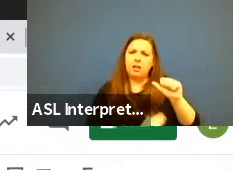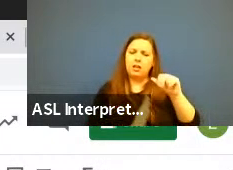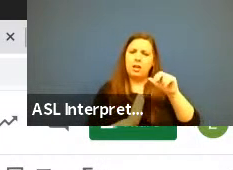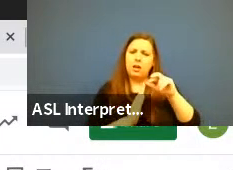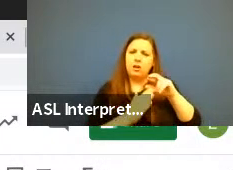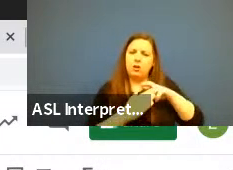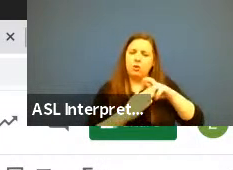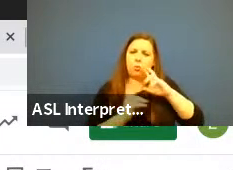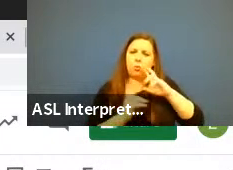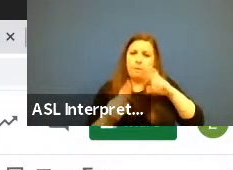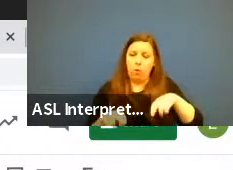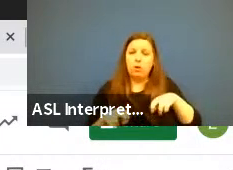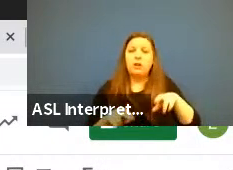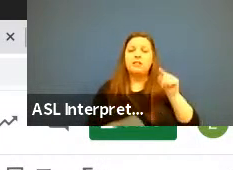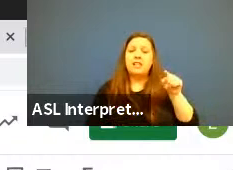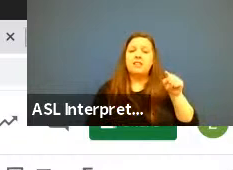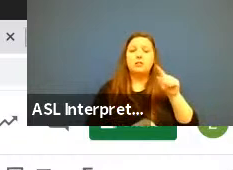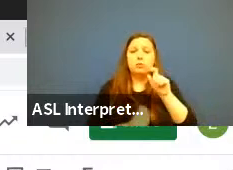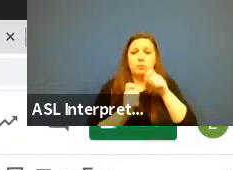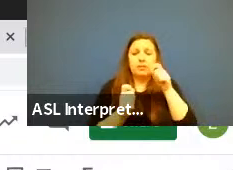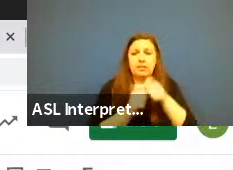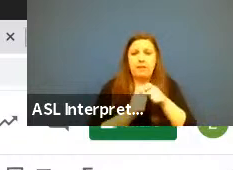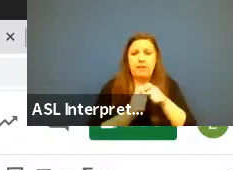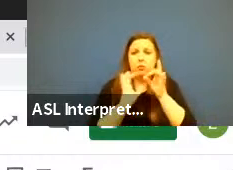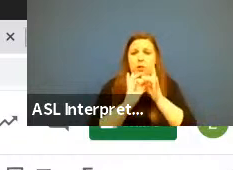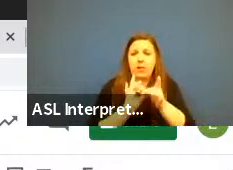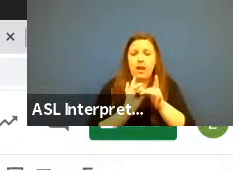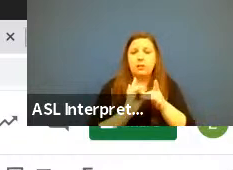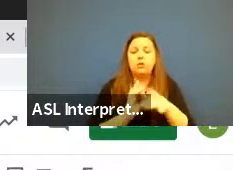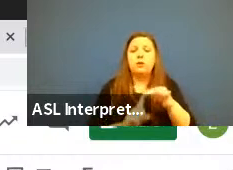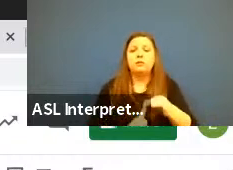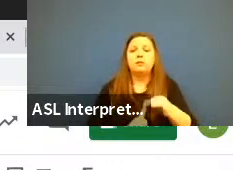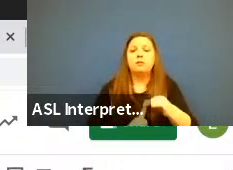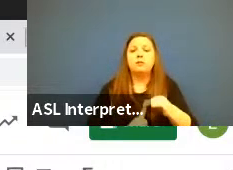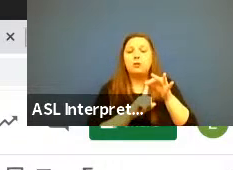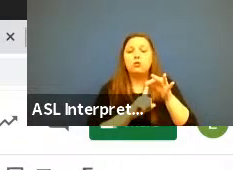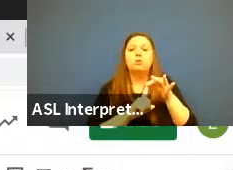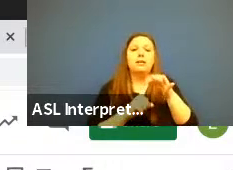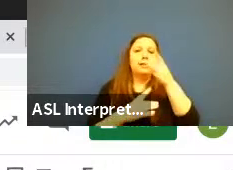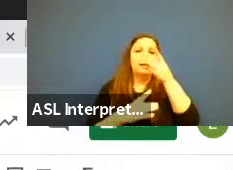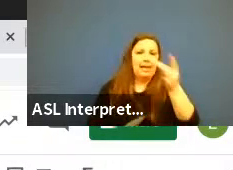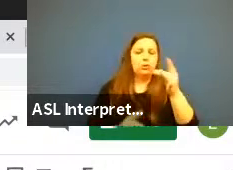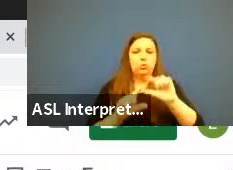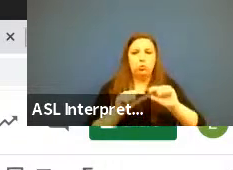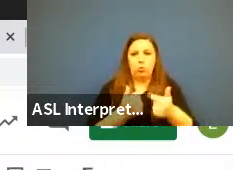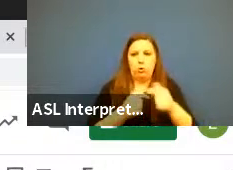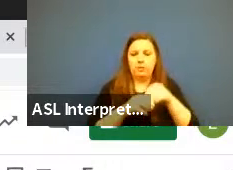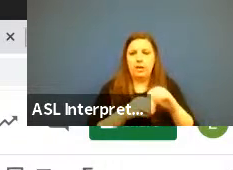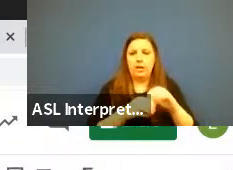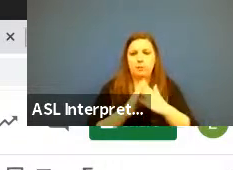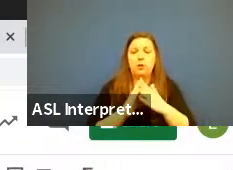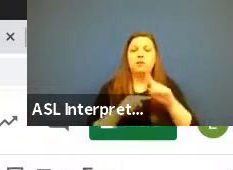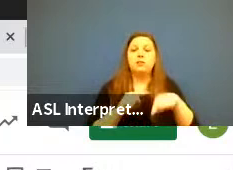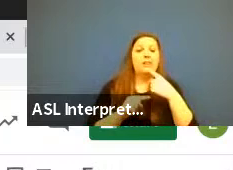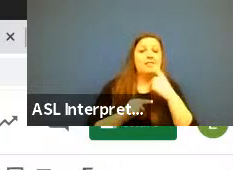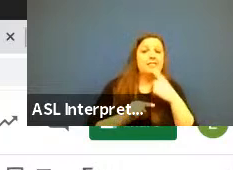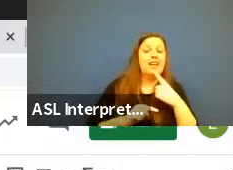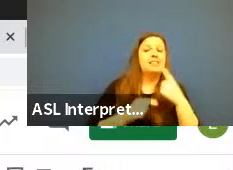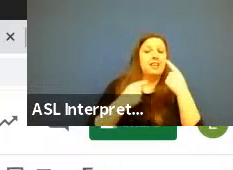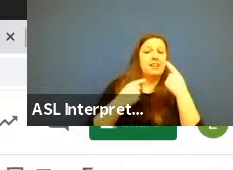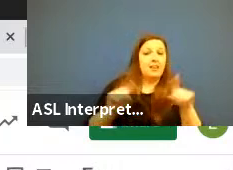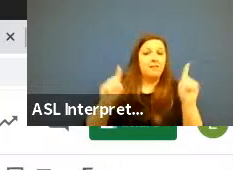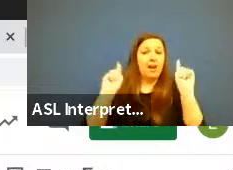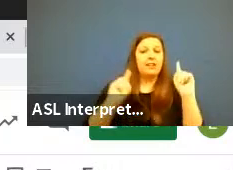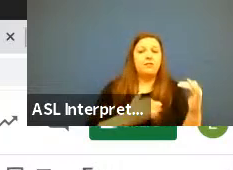about quote, special interest groups in the community. And so when it says effectively gather feedback, that means from